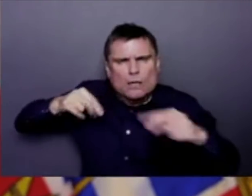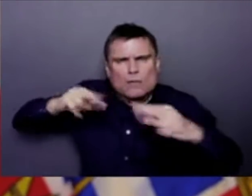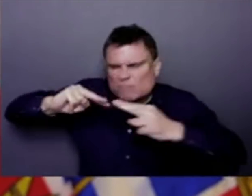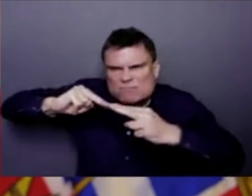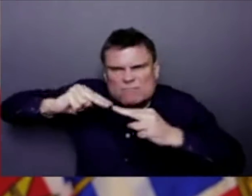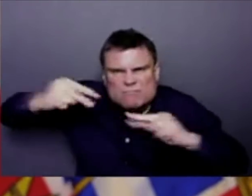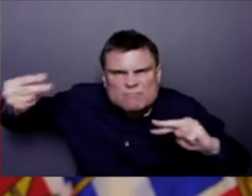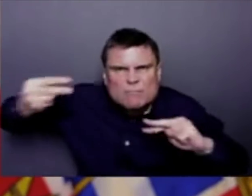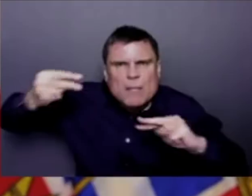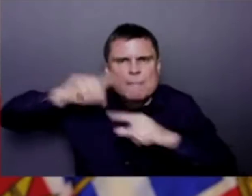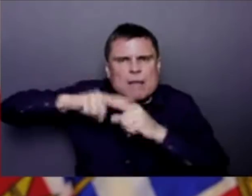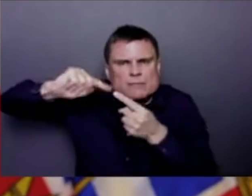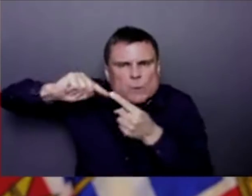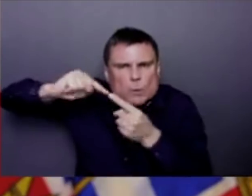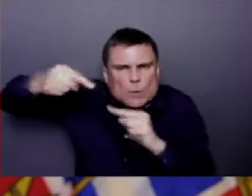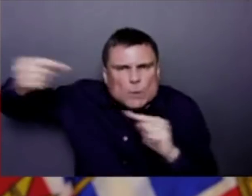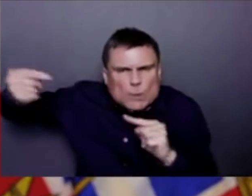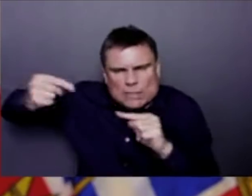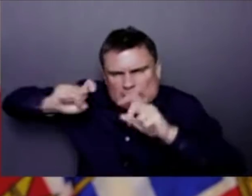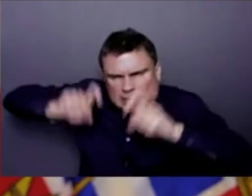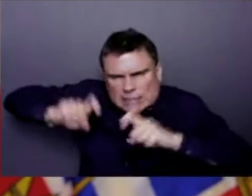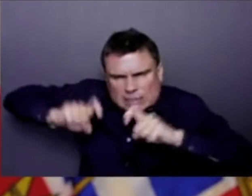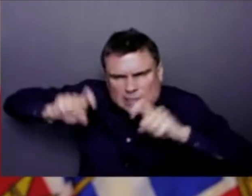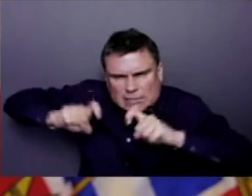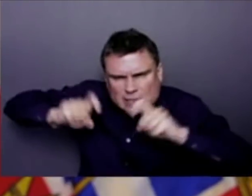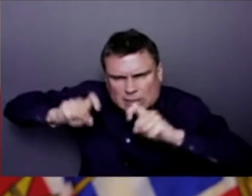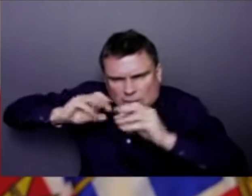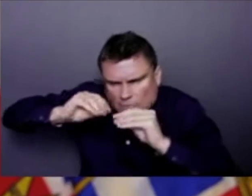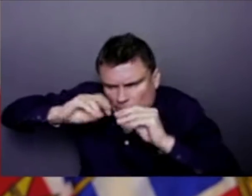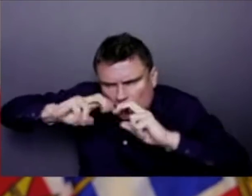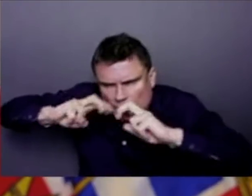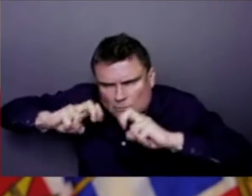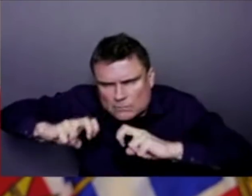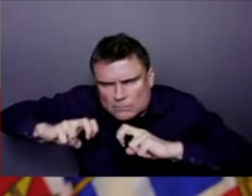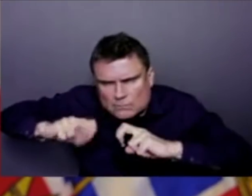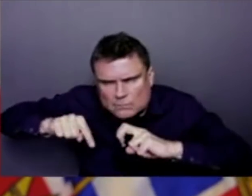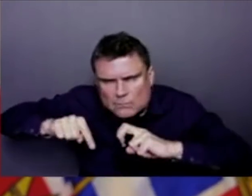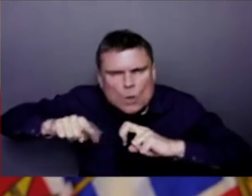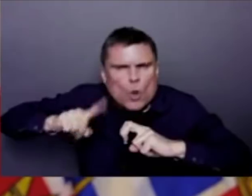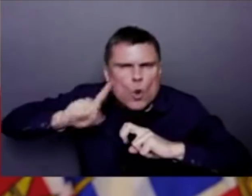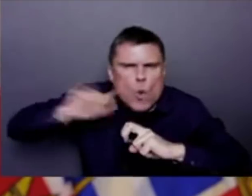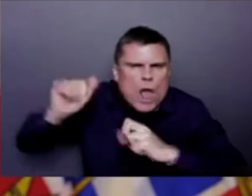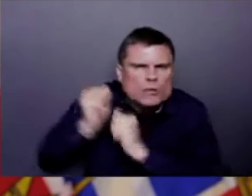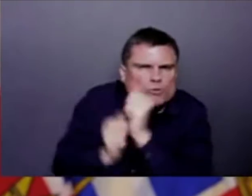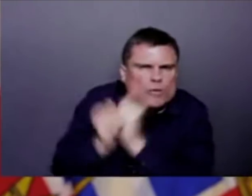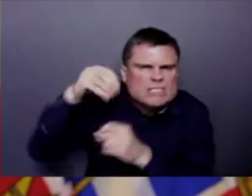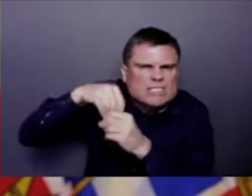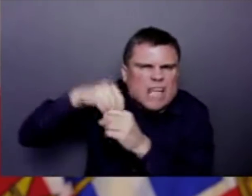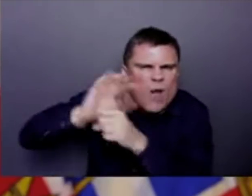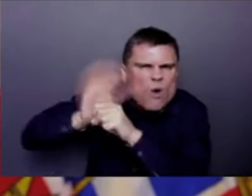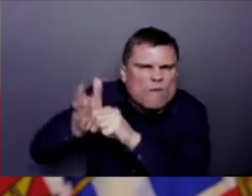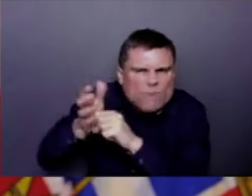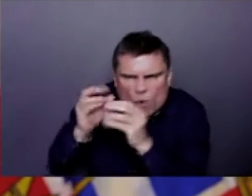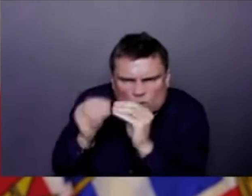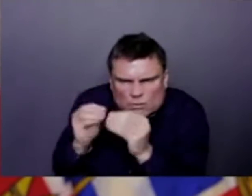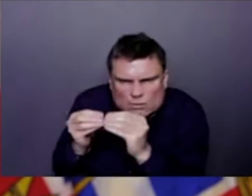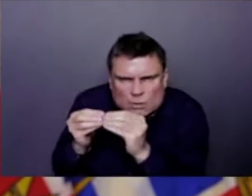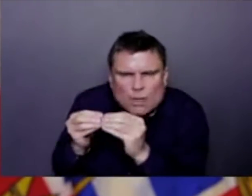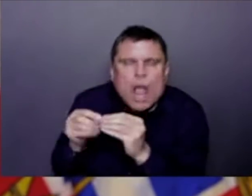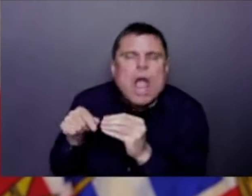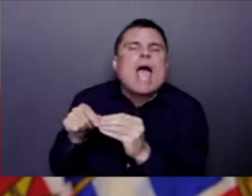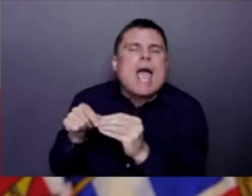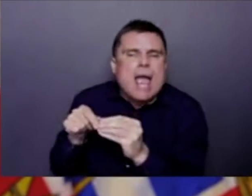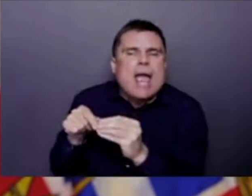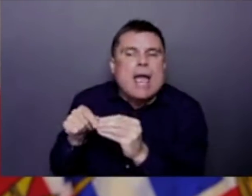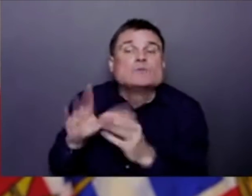far, this is the first case that has shown up. And out of caution, of course, we are making sure that this person